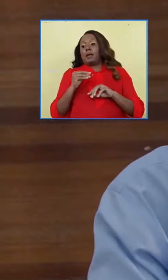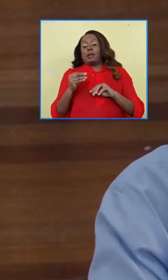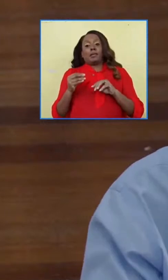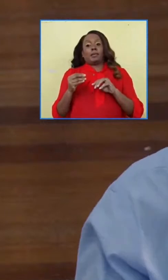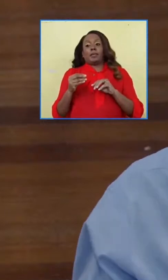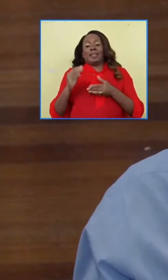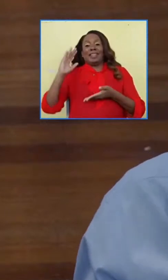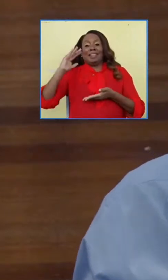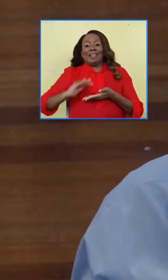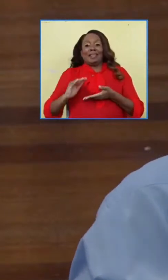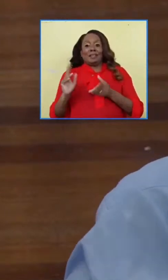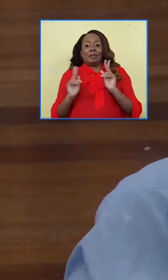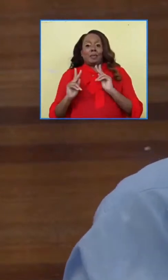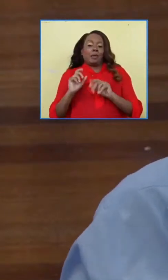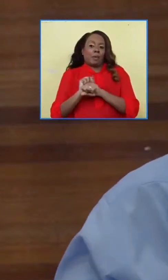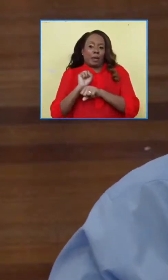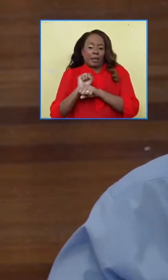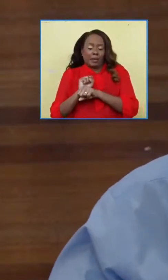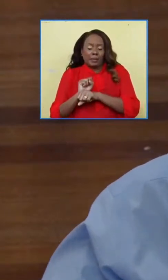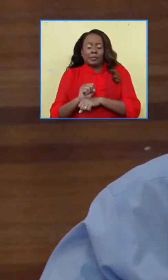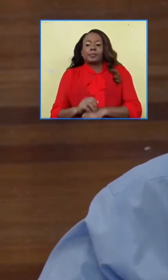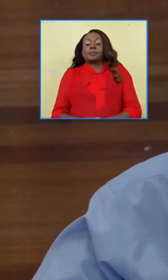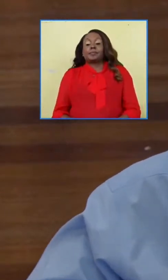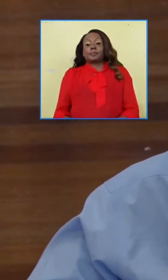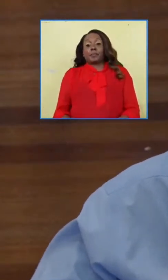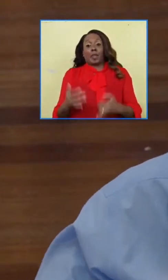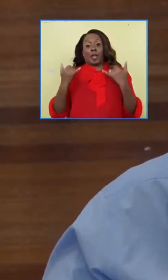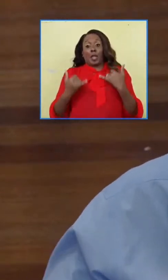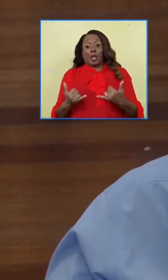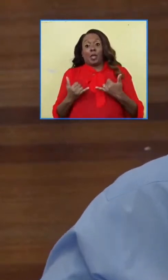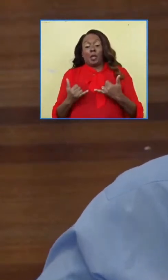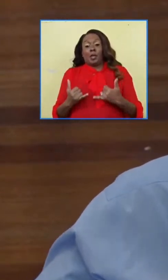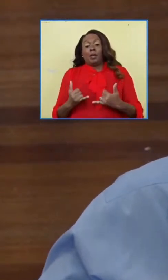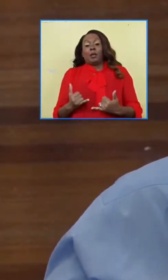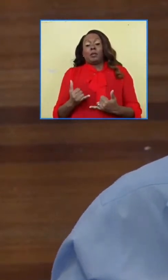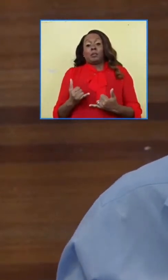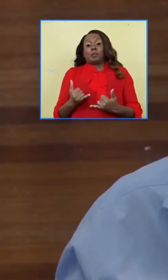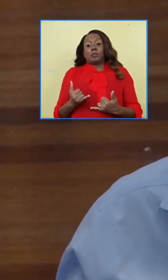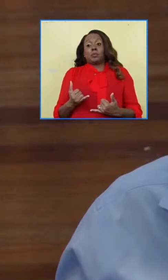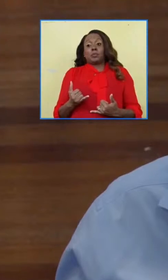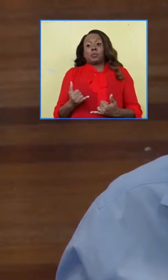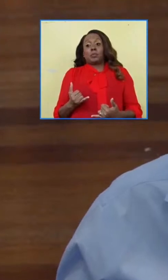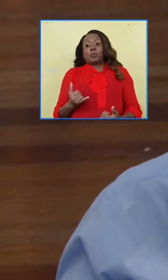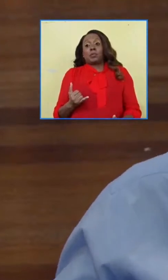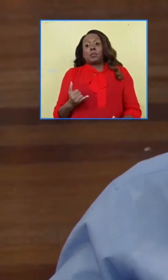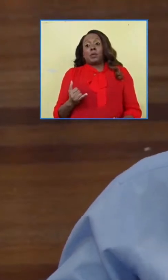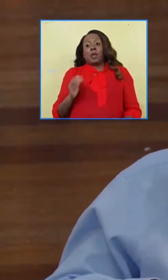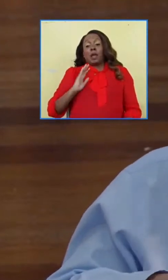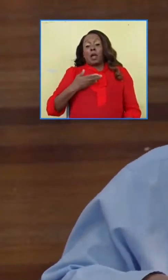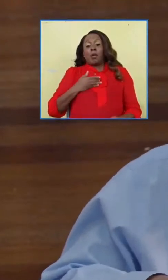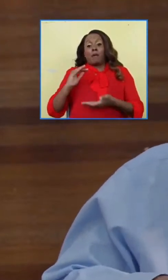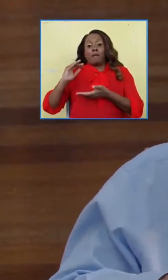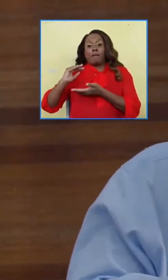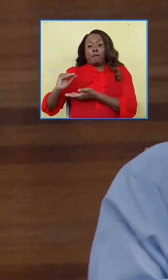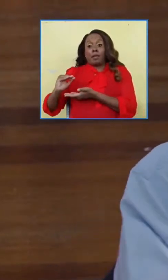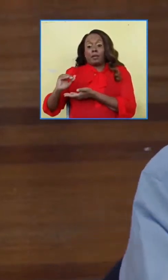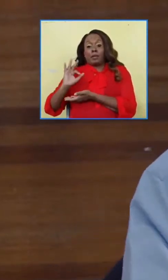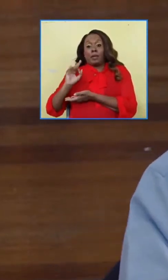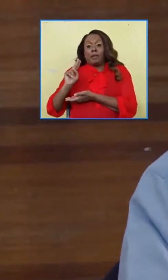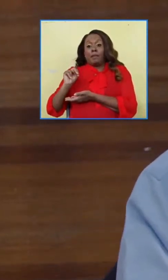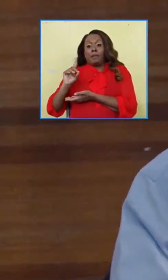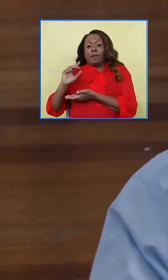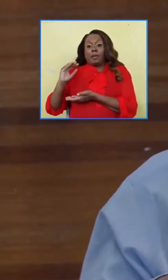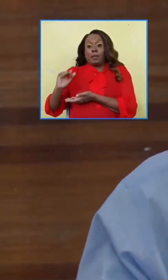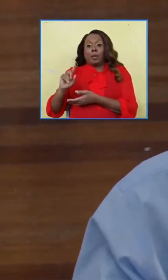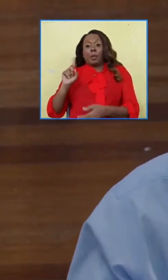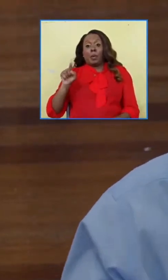direction. Today, the fund only makes up 25% of the cost of